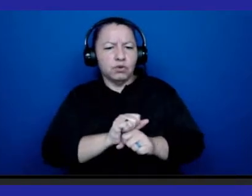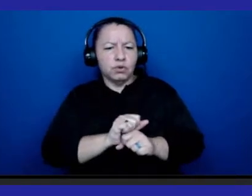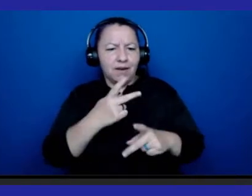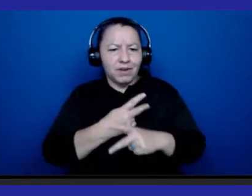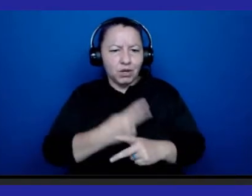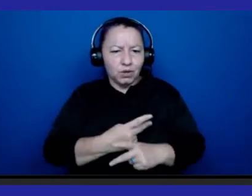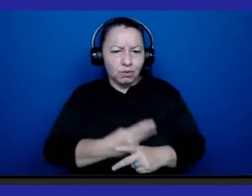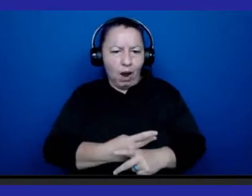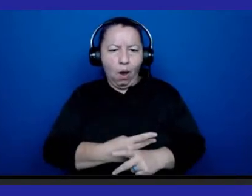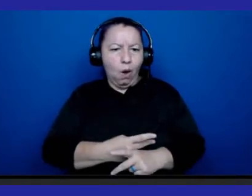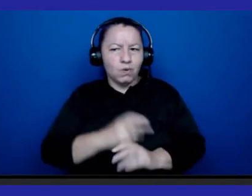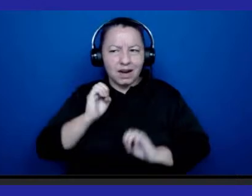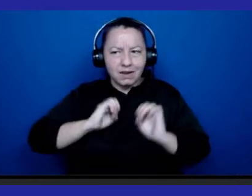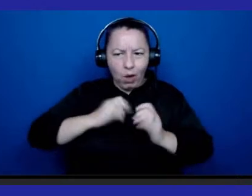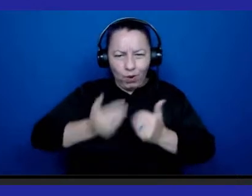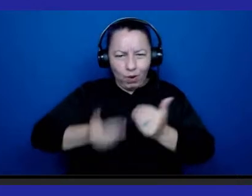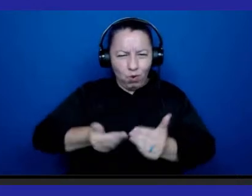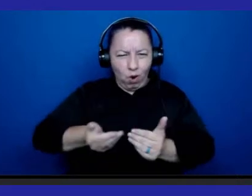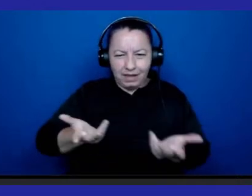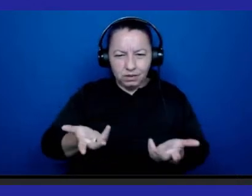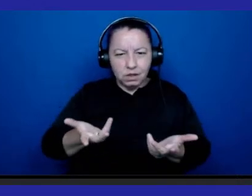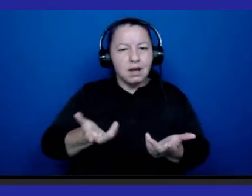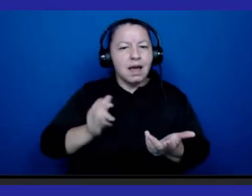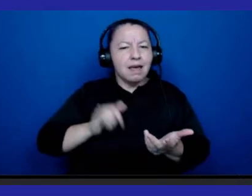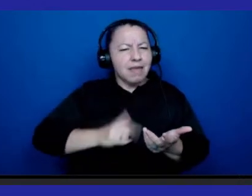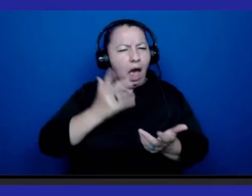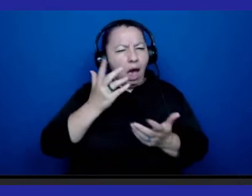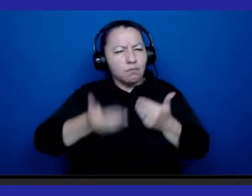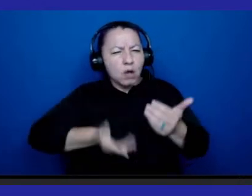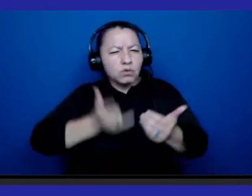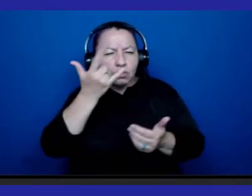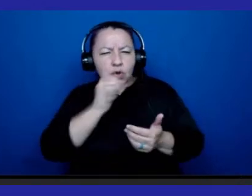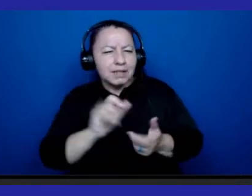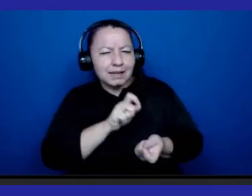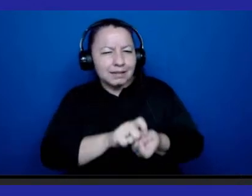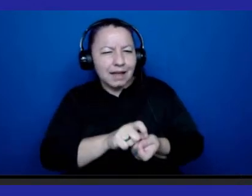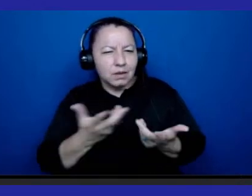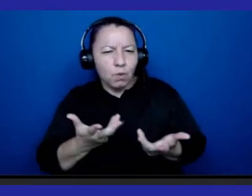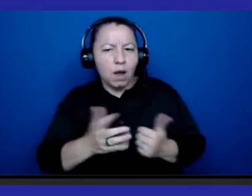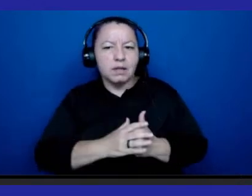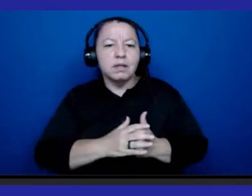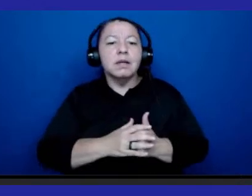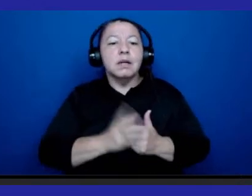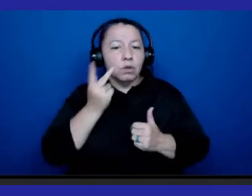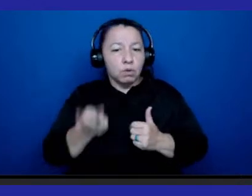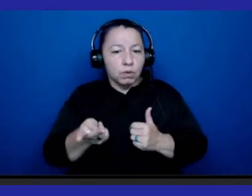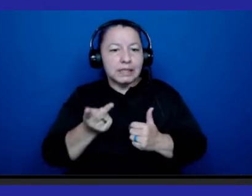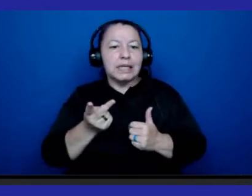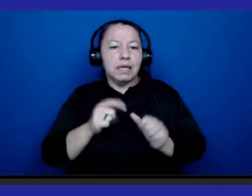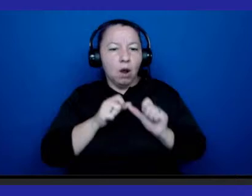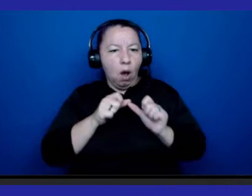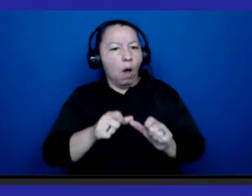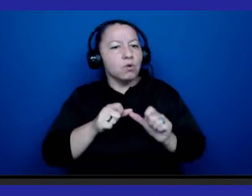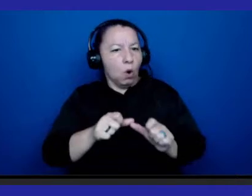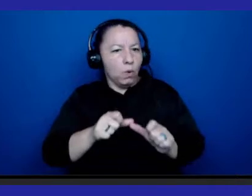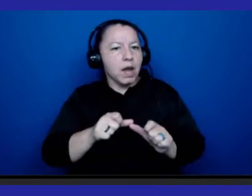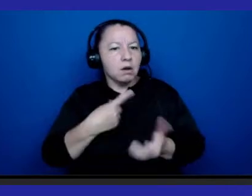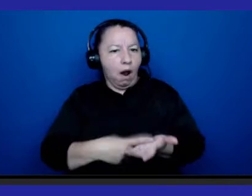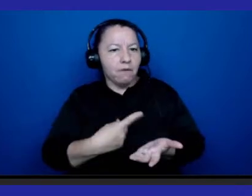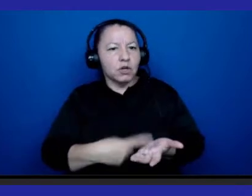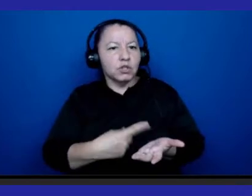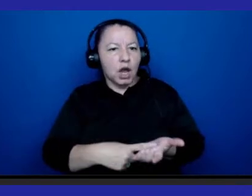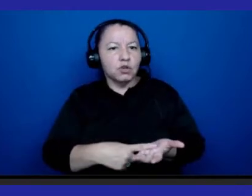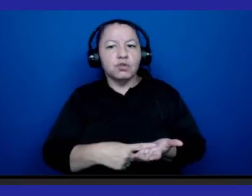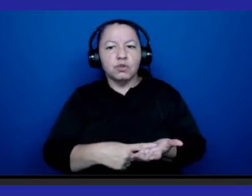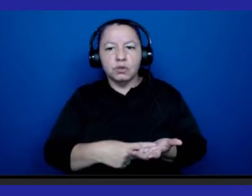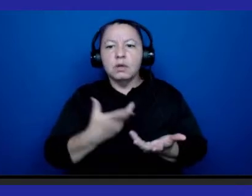right? What is this evaluation process going to look like? So it's still an ongoing conversation that we believe, after this